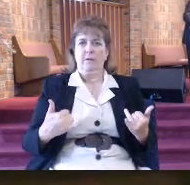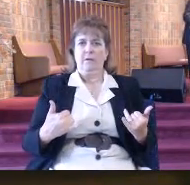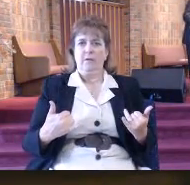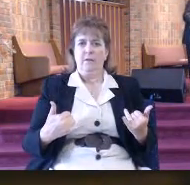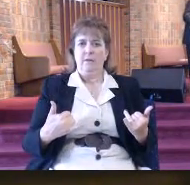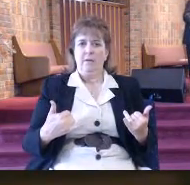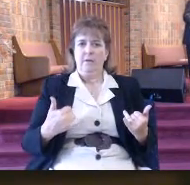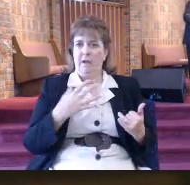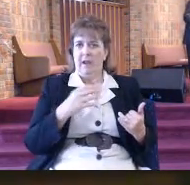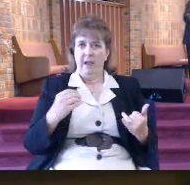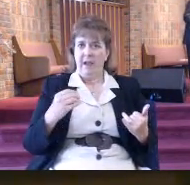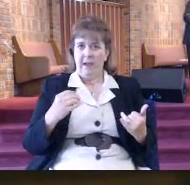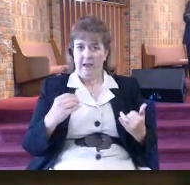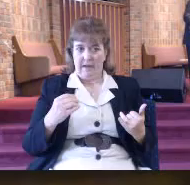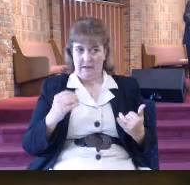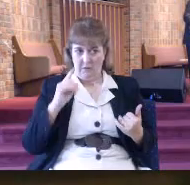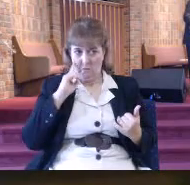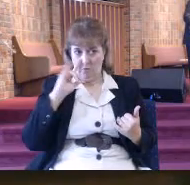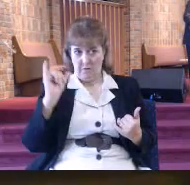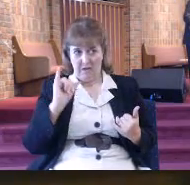they expect to live forever.